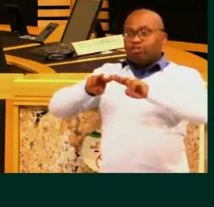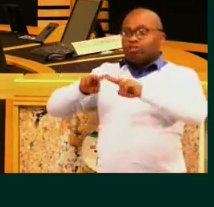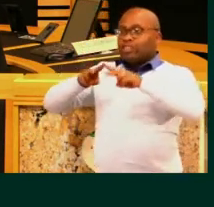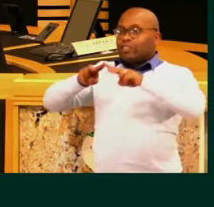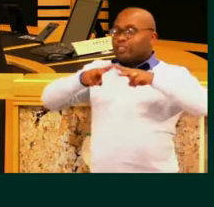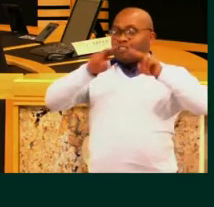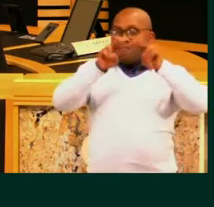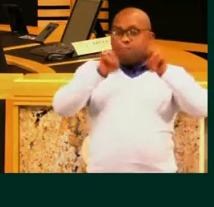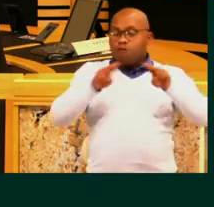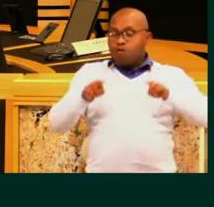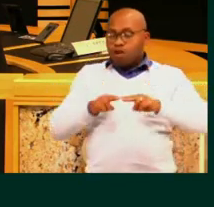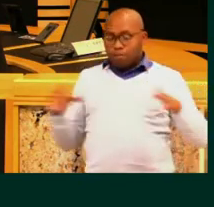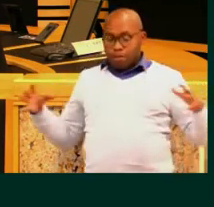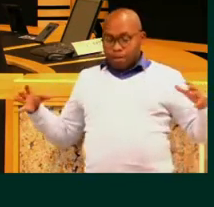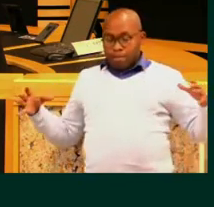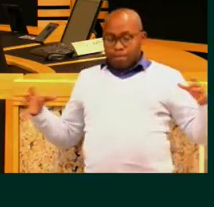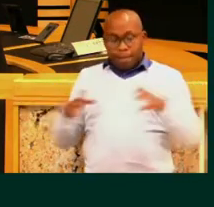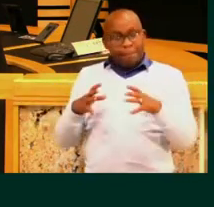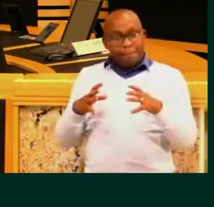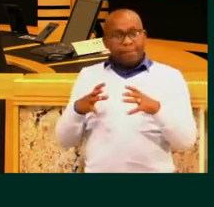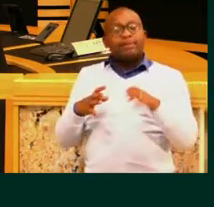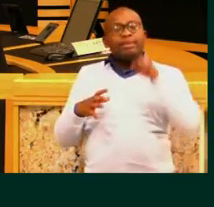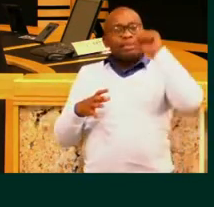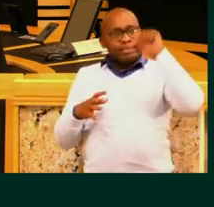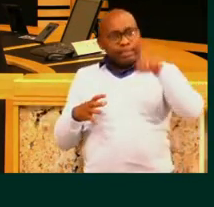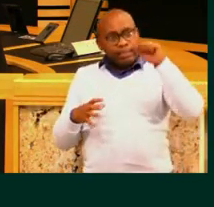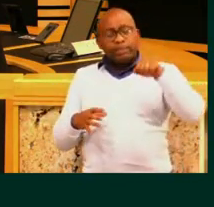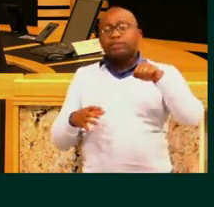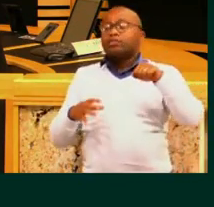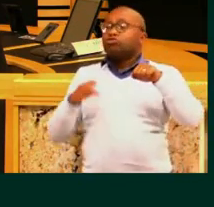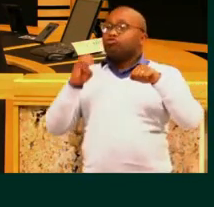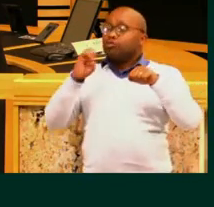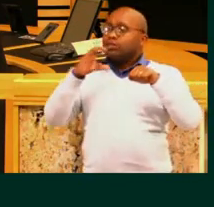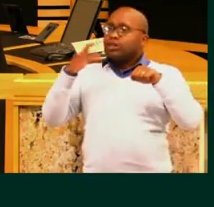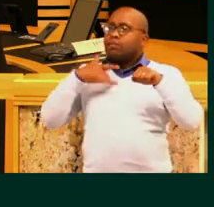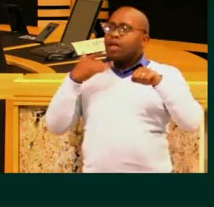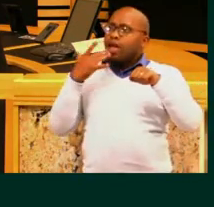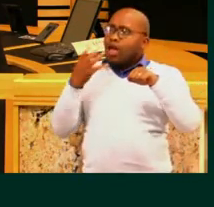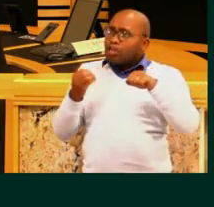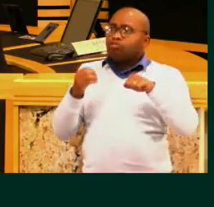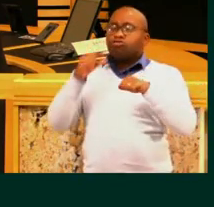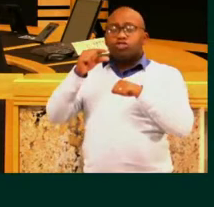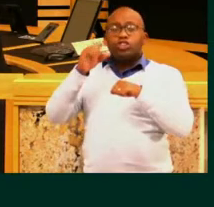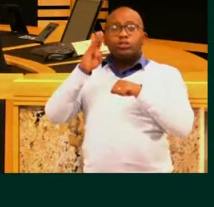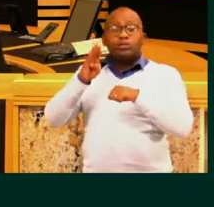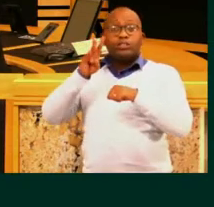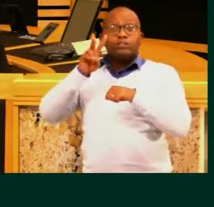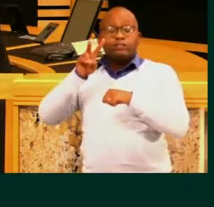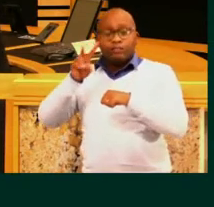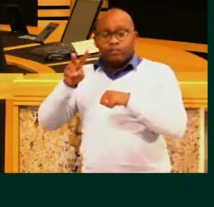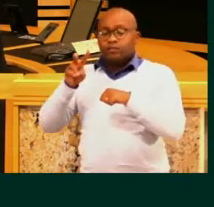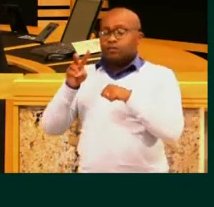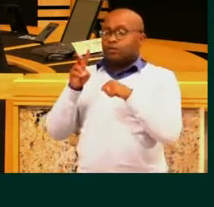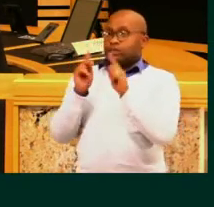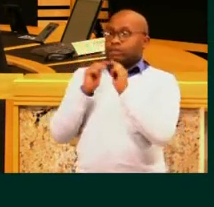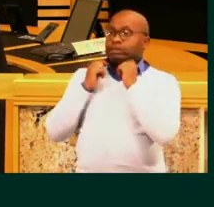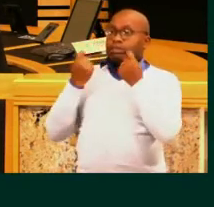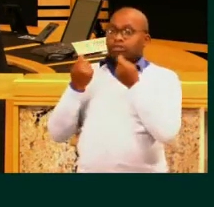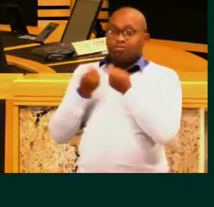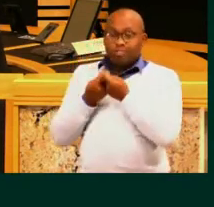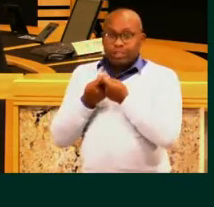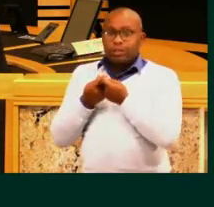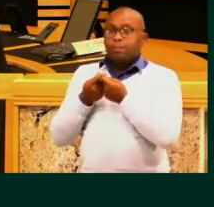numerous rapid response teams on gender based violence we have the provincial um gender